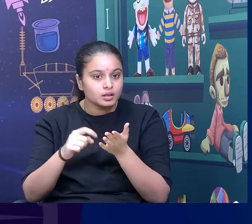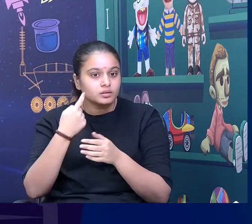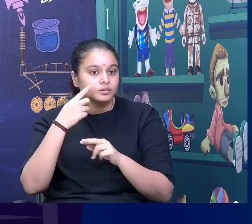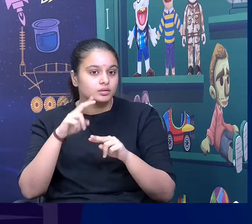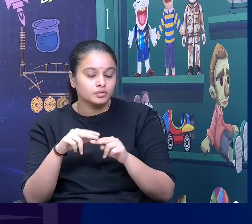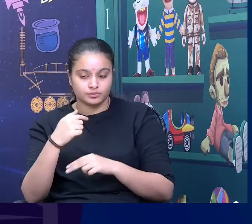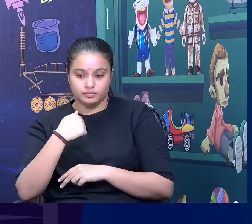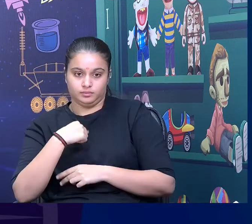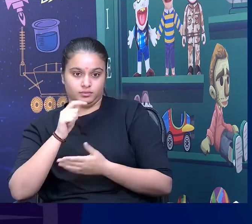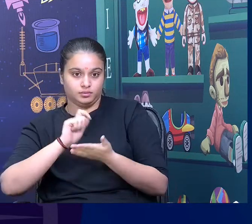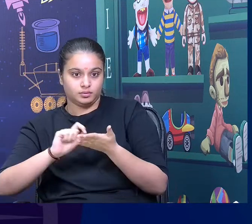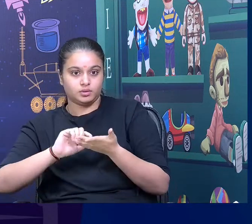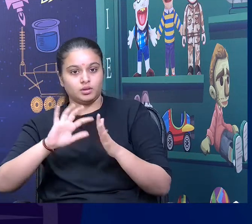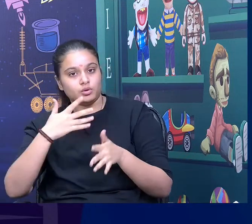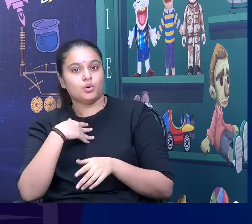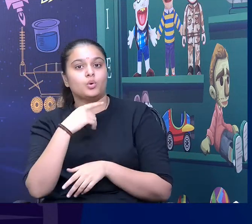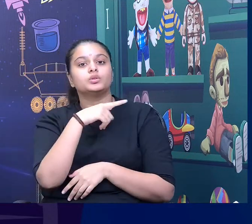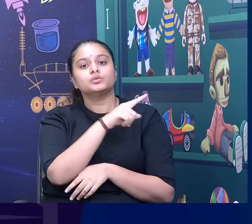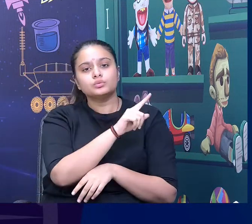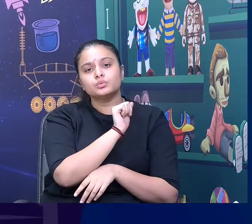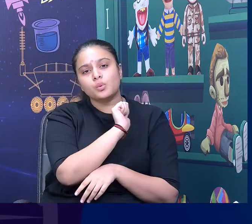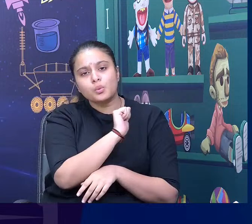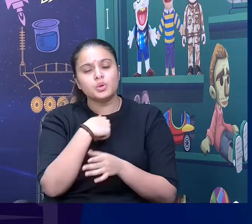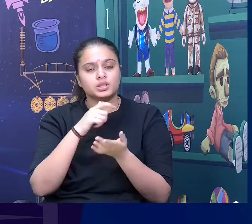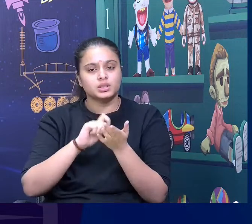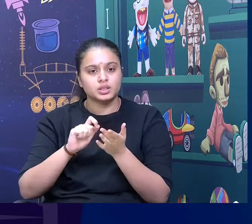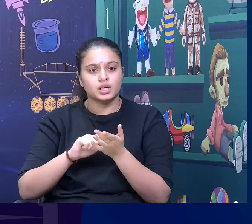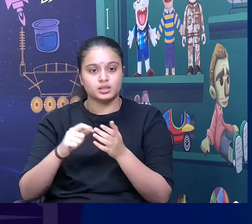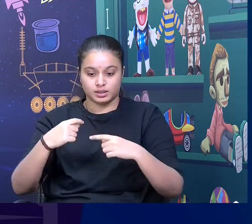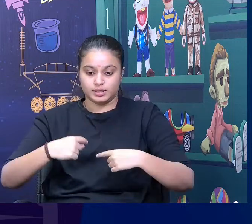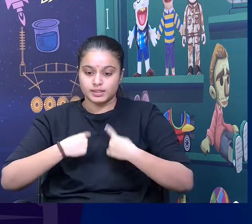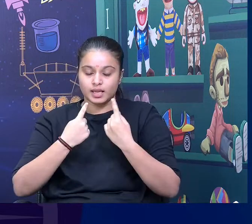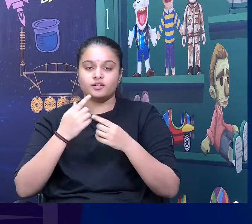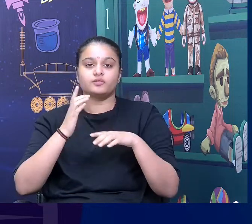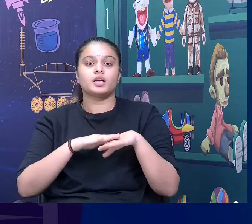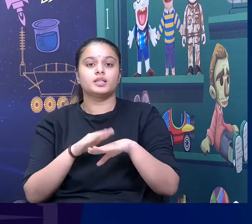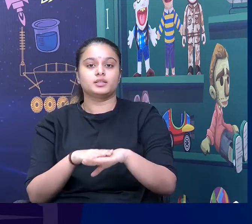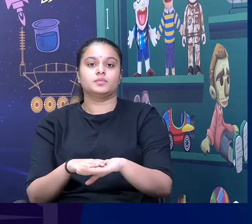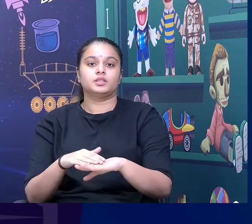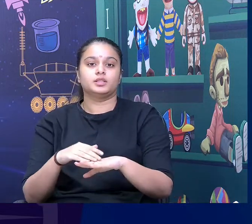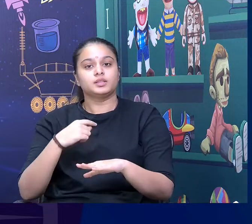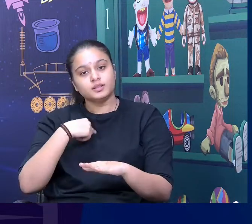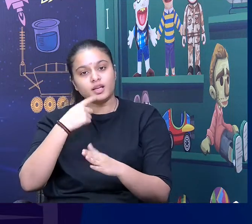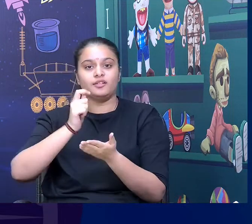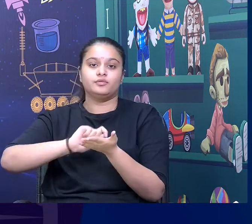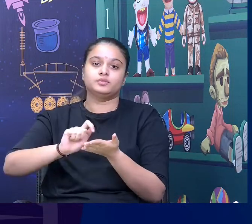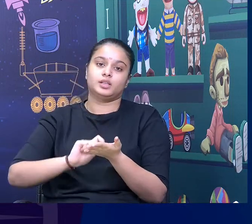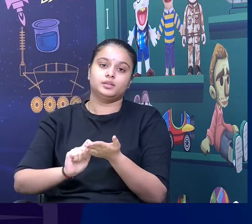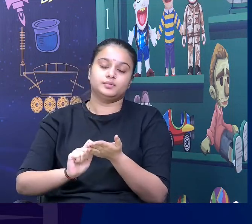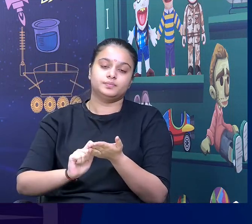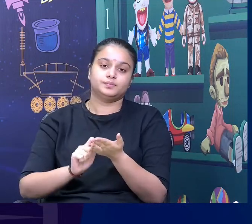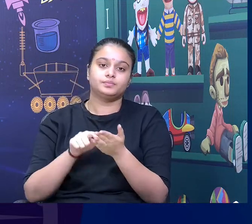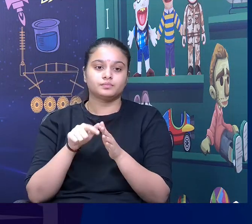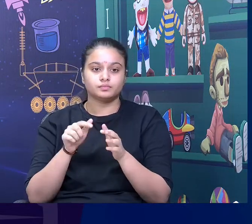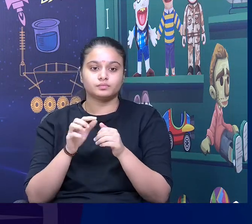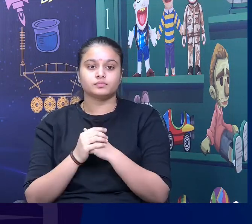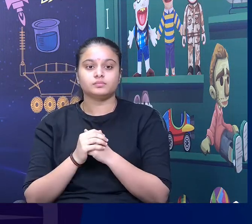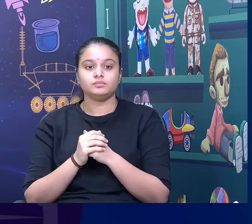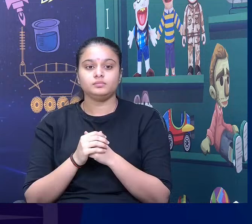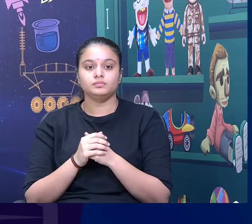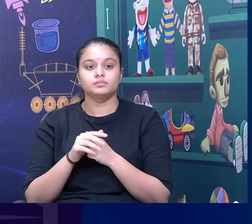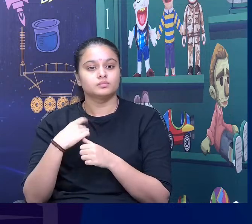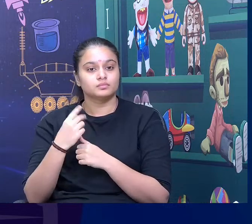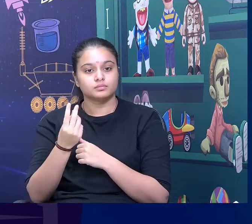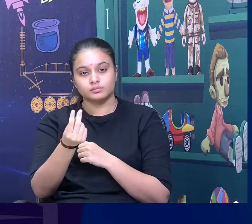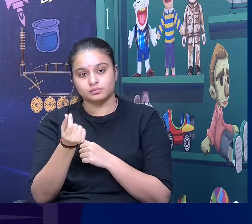you are writing, we are the authors of this story as we are experiencing it. That's a narrative. Okay, that's All great. right. So